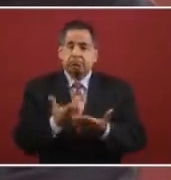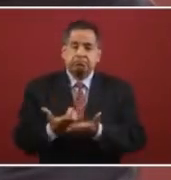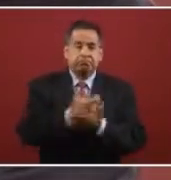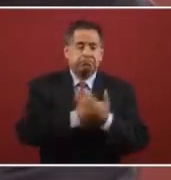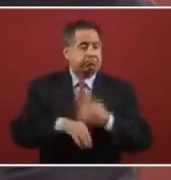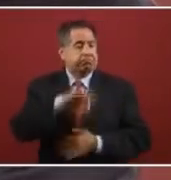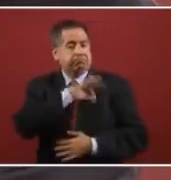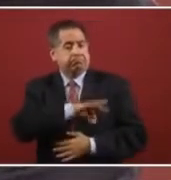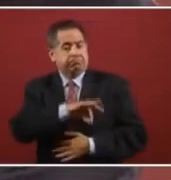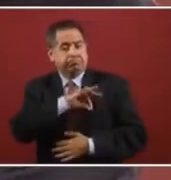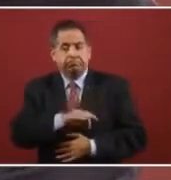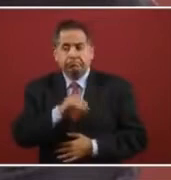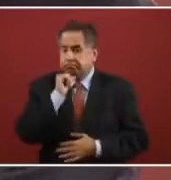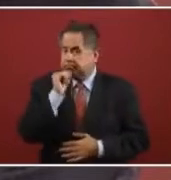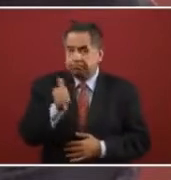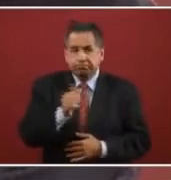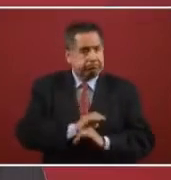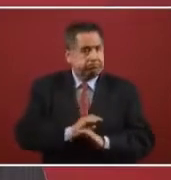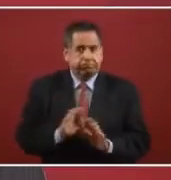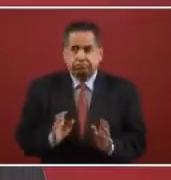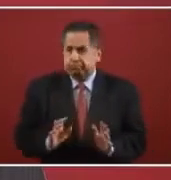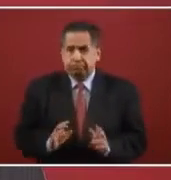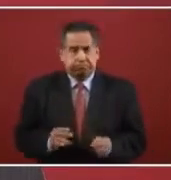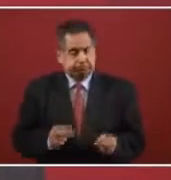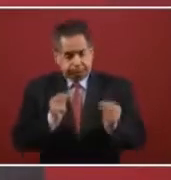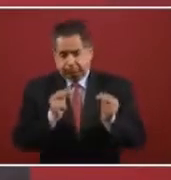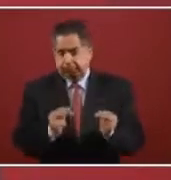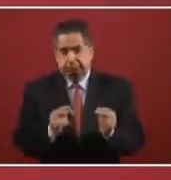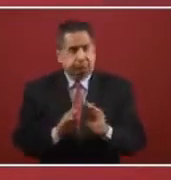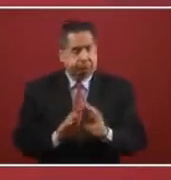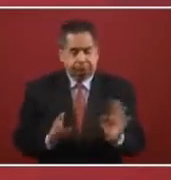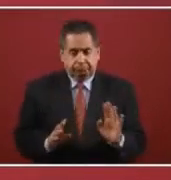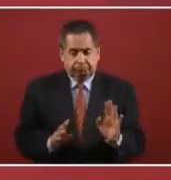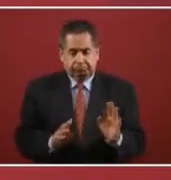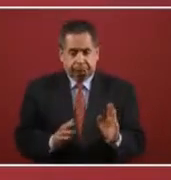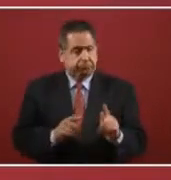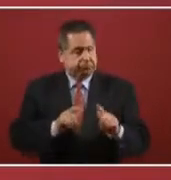that has no plans to become wealthy.